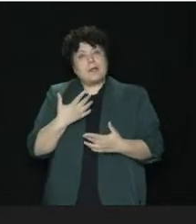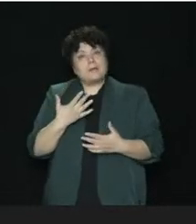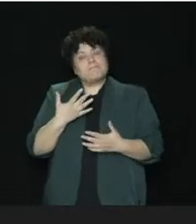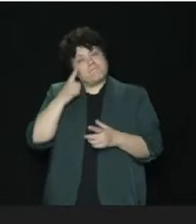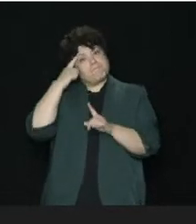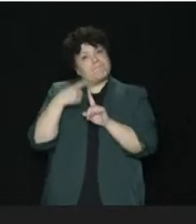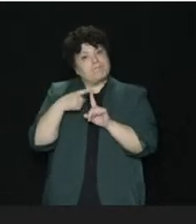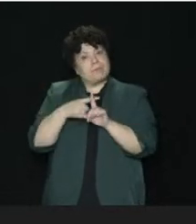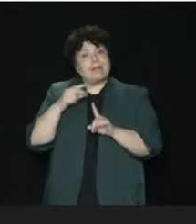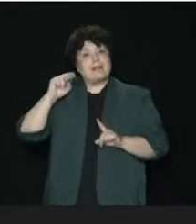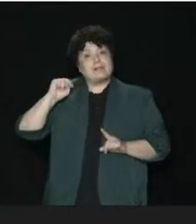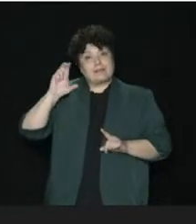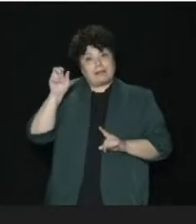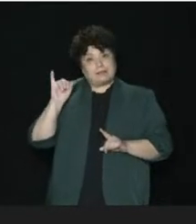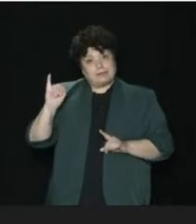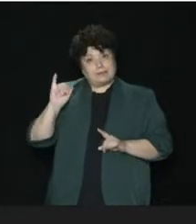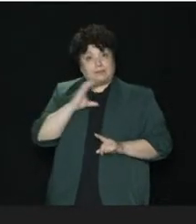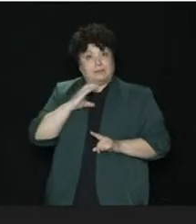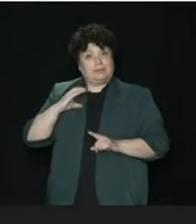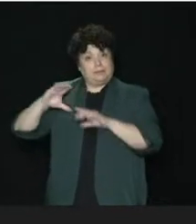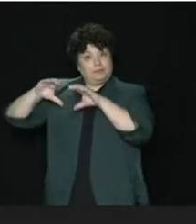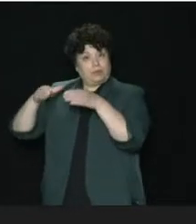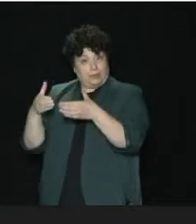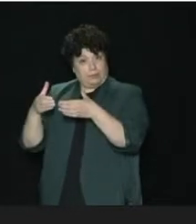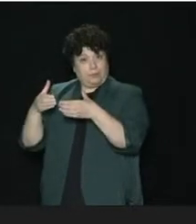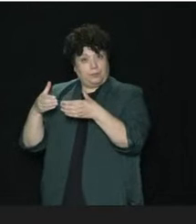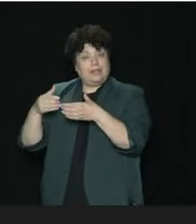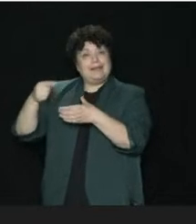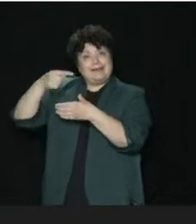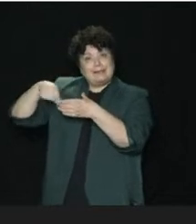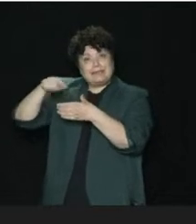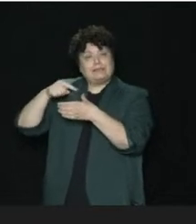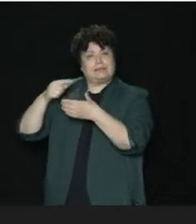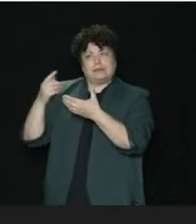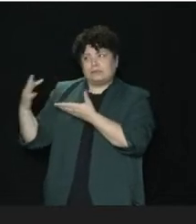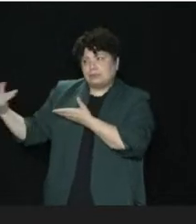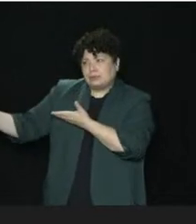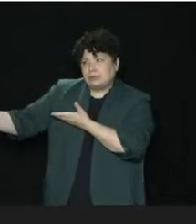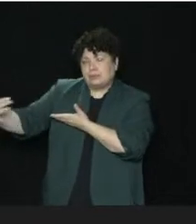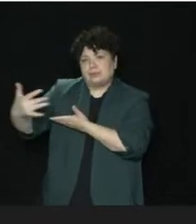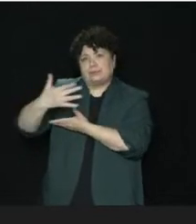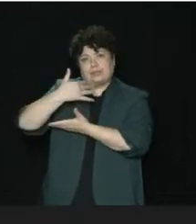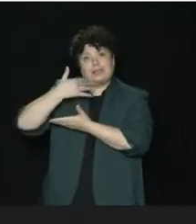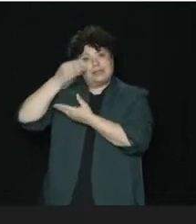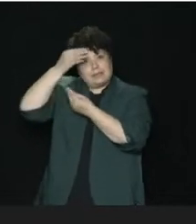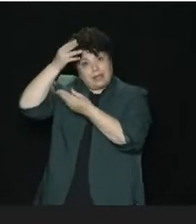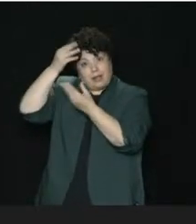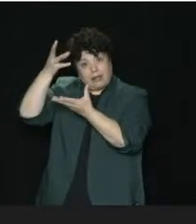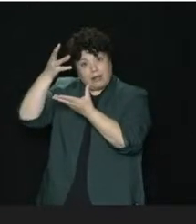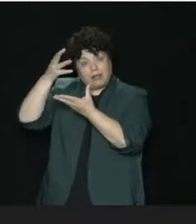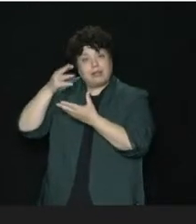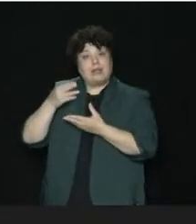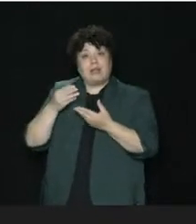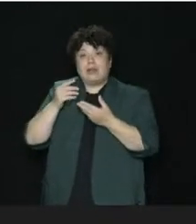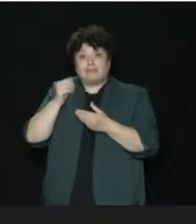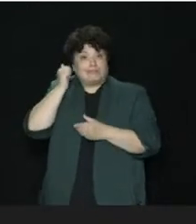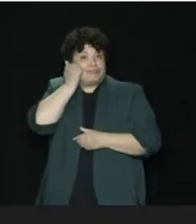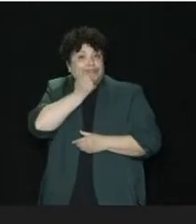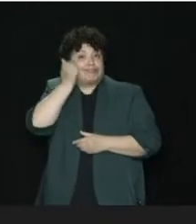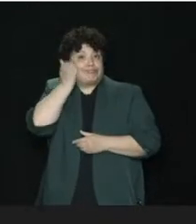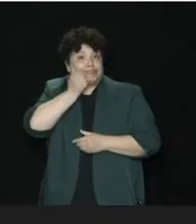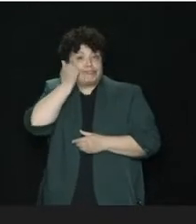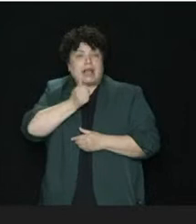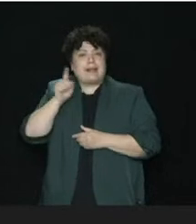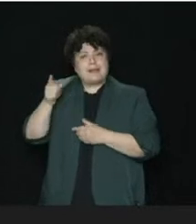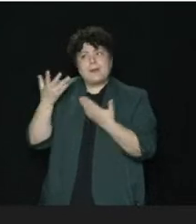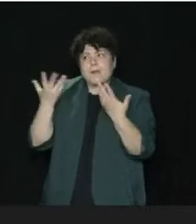Advisory Committee on Immunization is taking the data that we're gathering in real time into account